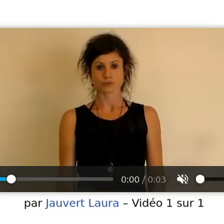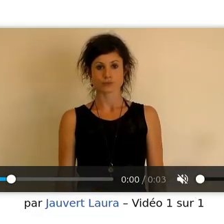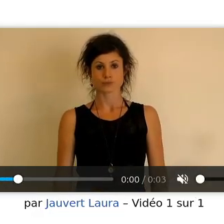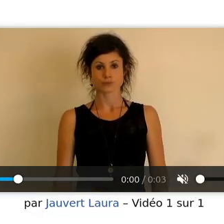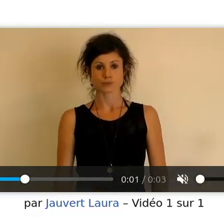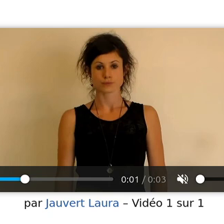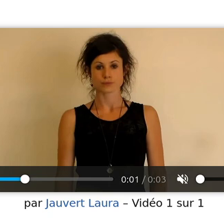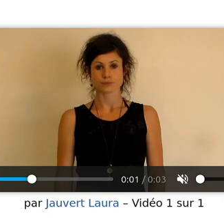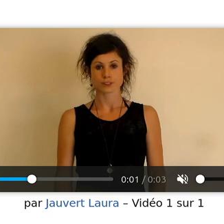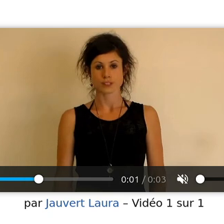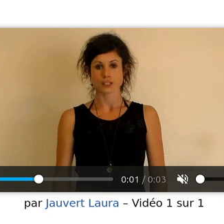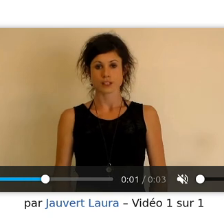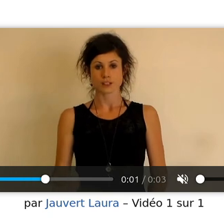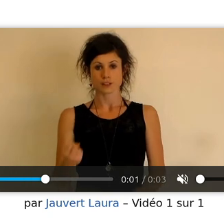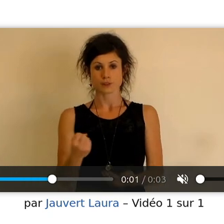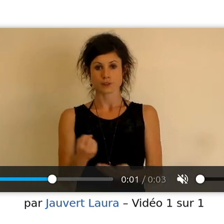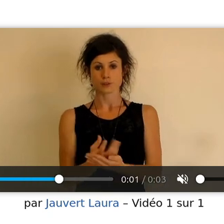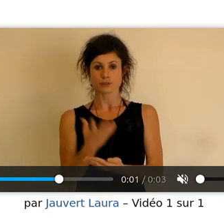okay, nouvelle.